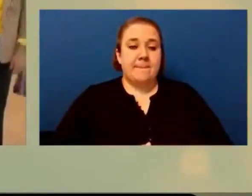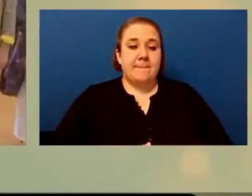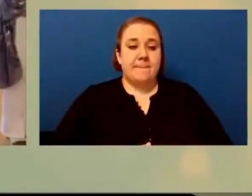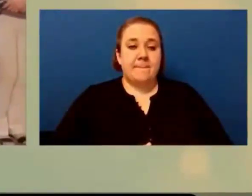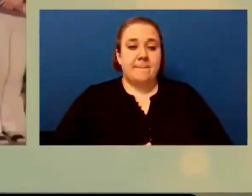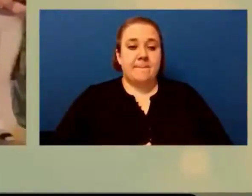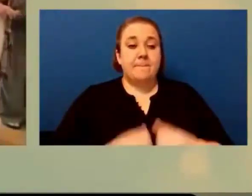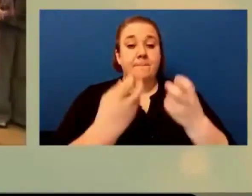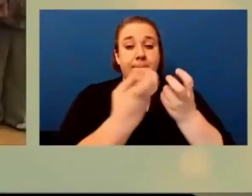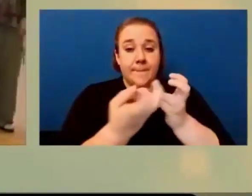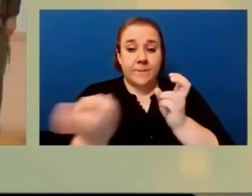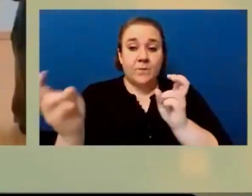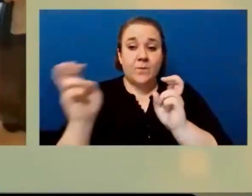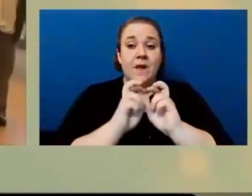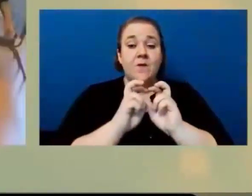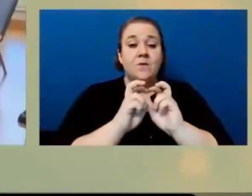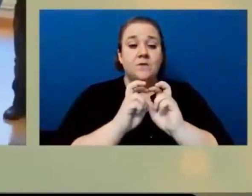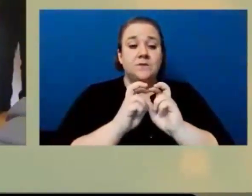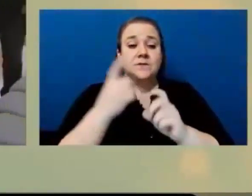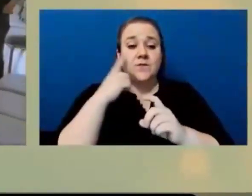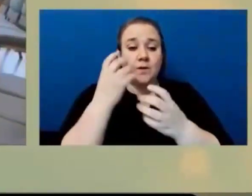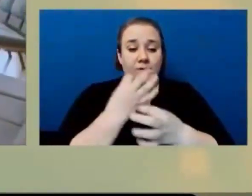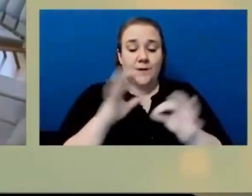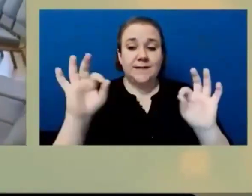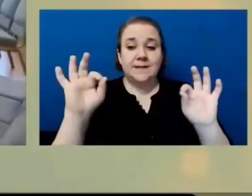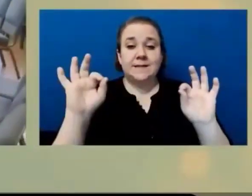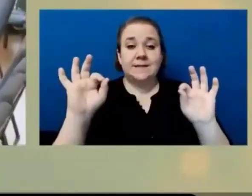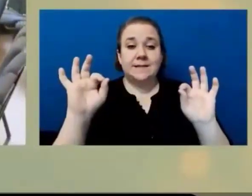peace, for all of us in